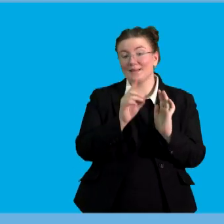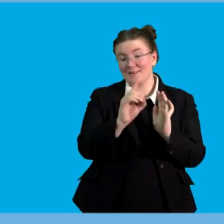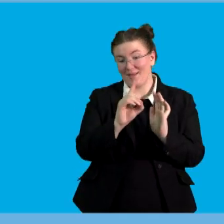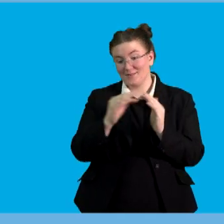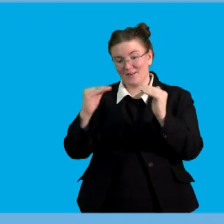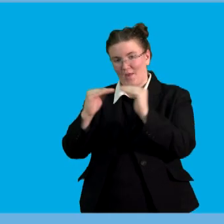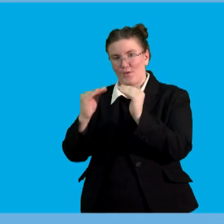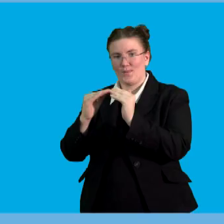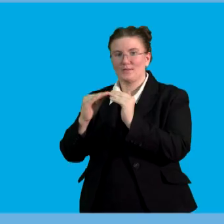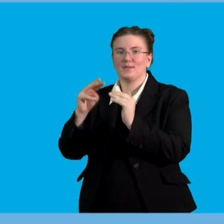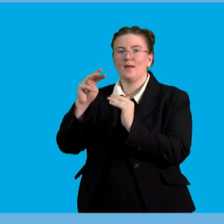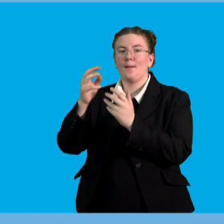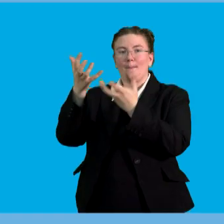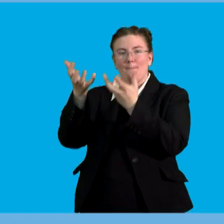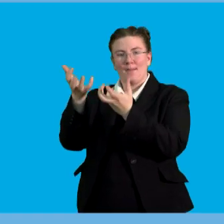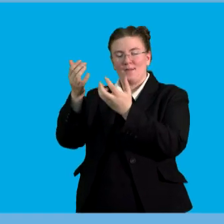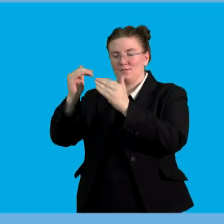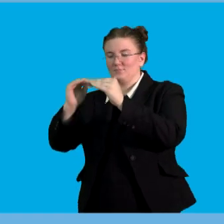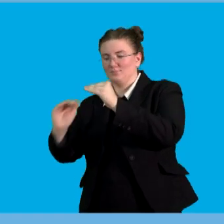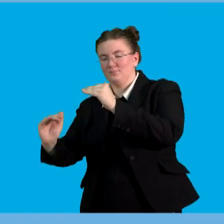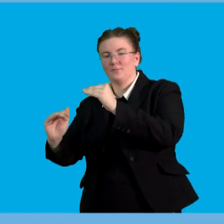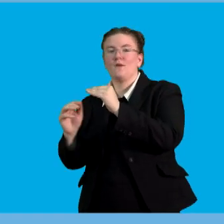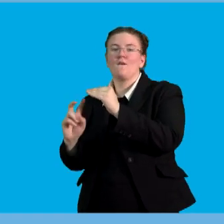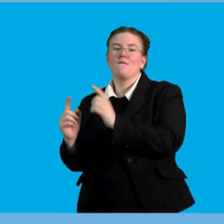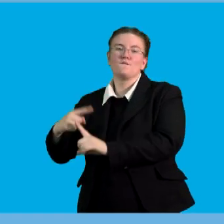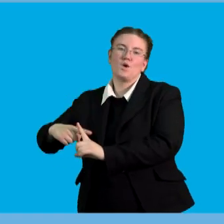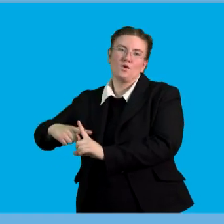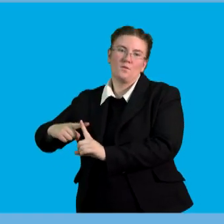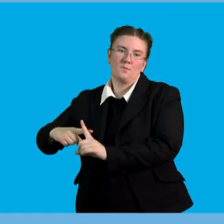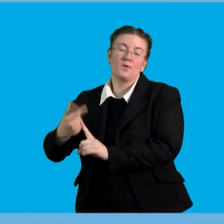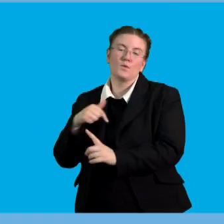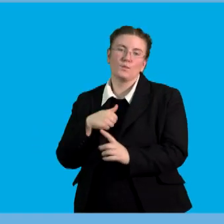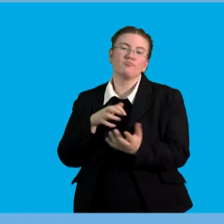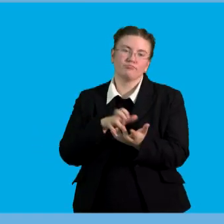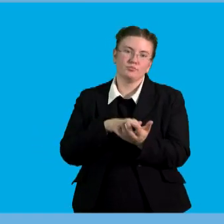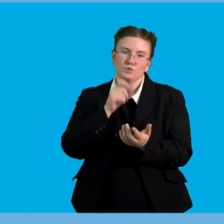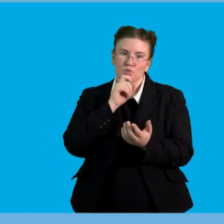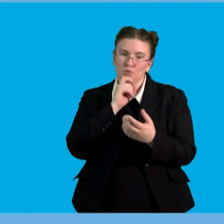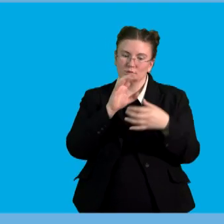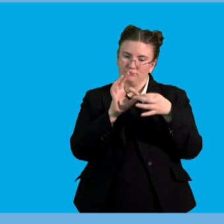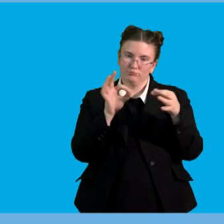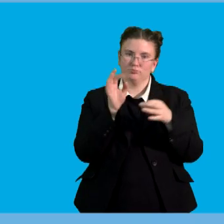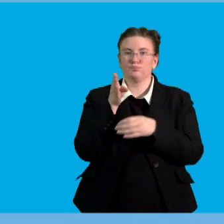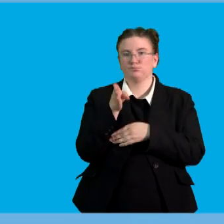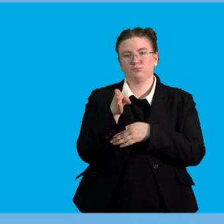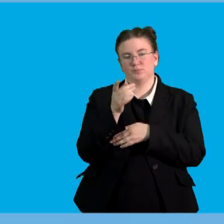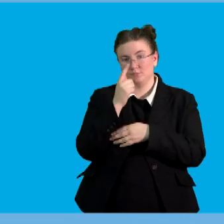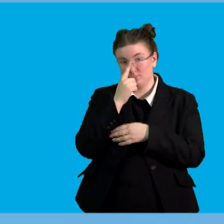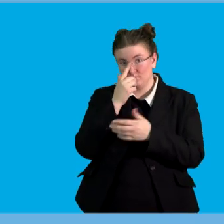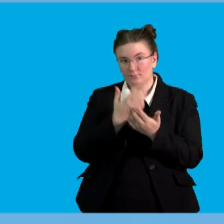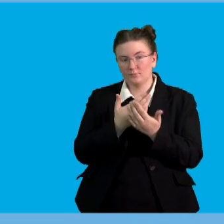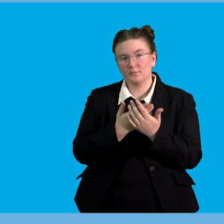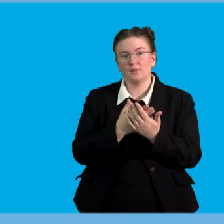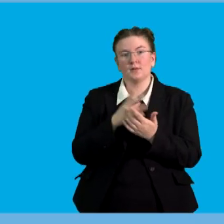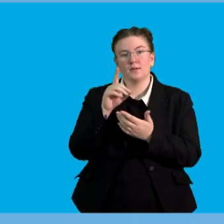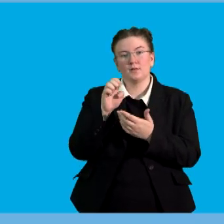density is equals to mass over volume. So for us to be able to calculate density, we're going to be using this mathematical relationship